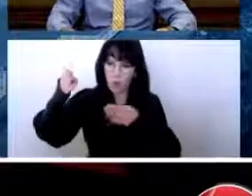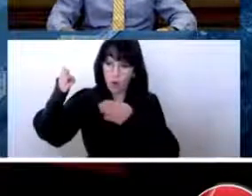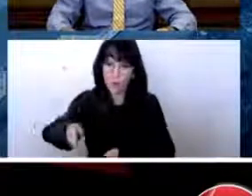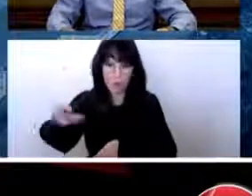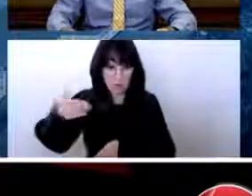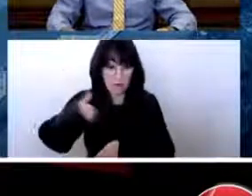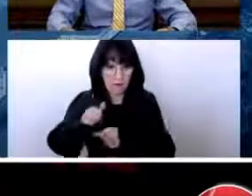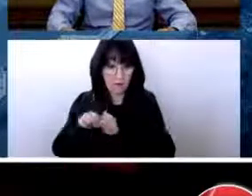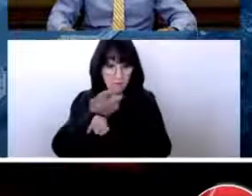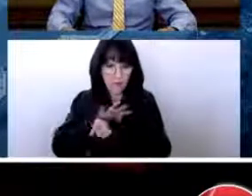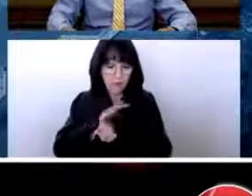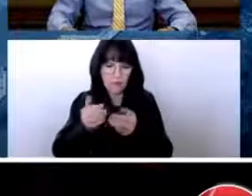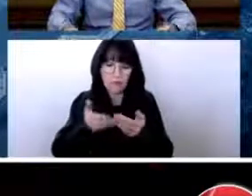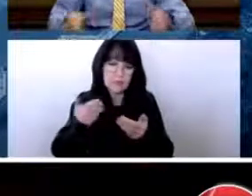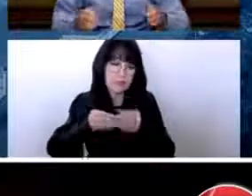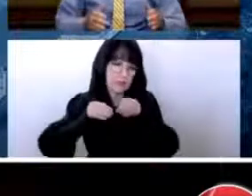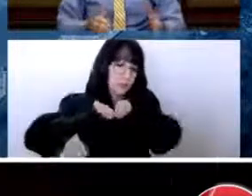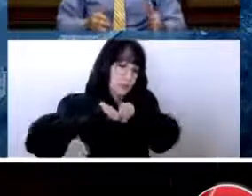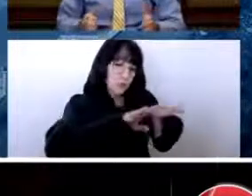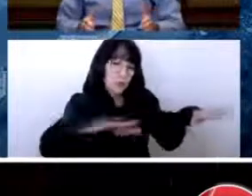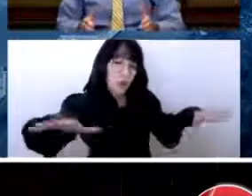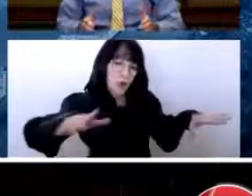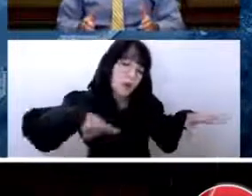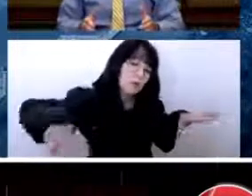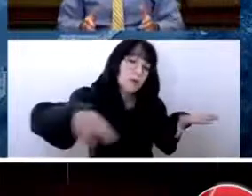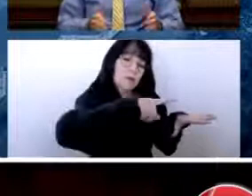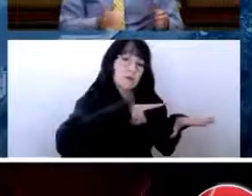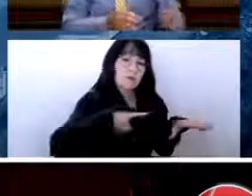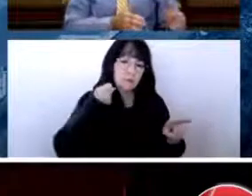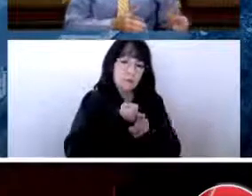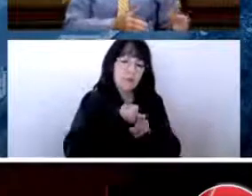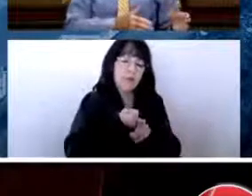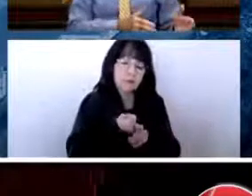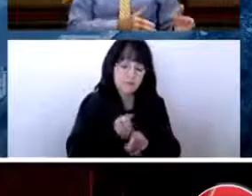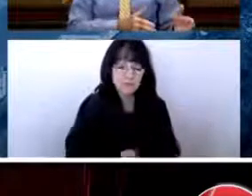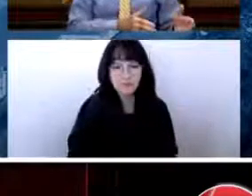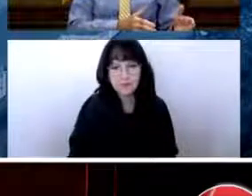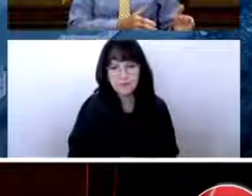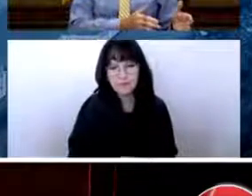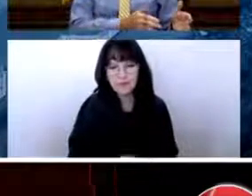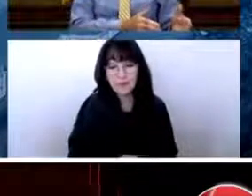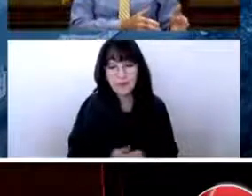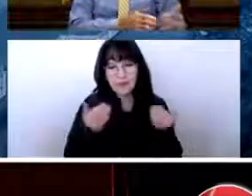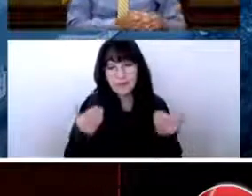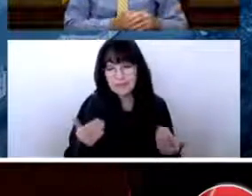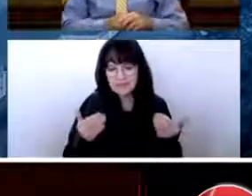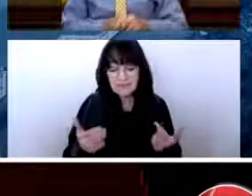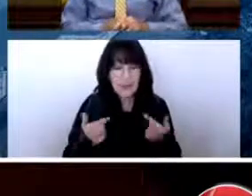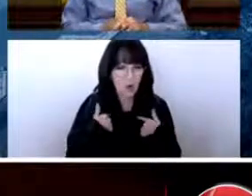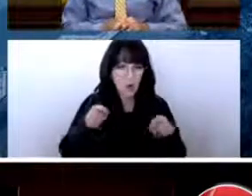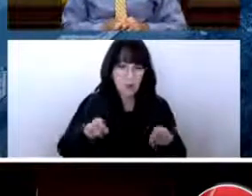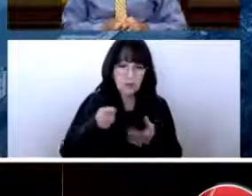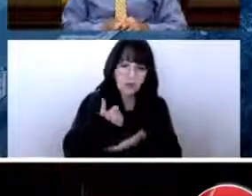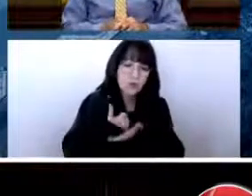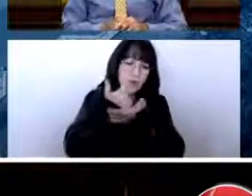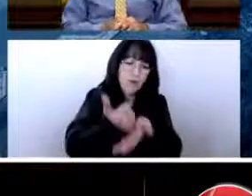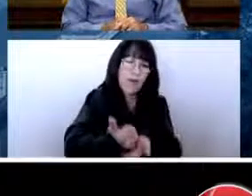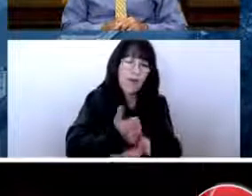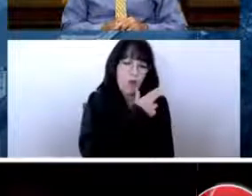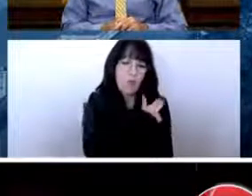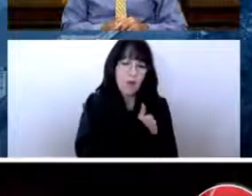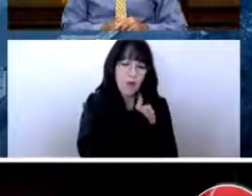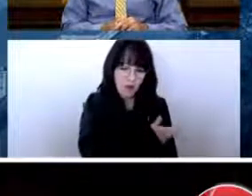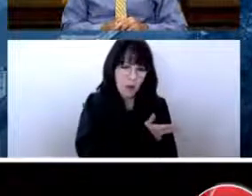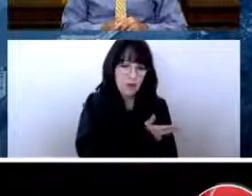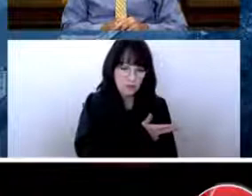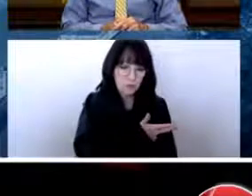positive. So our focus is help the hospitals by providing resources, mostly staffing resources, to the